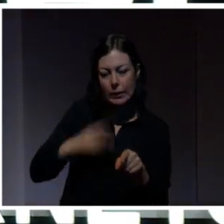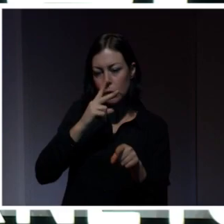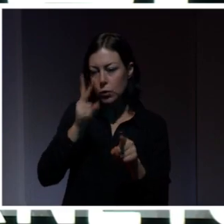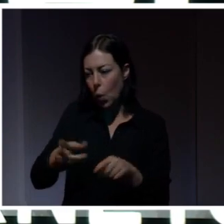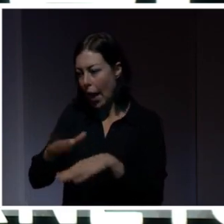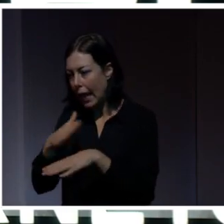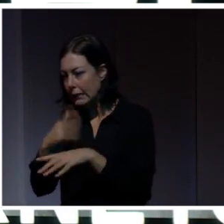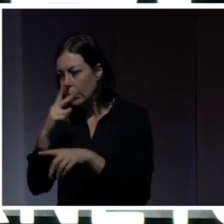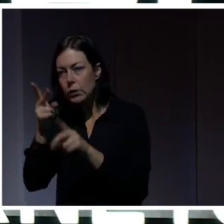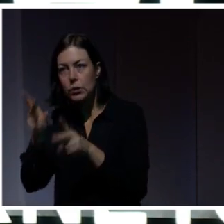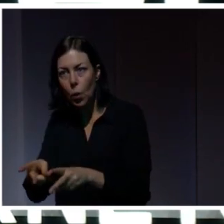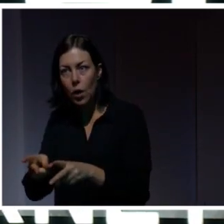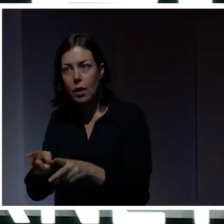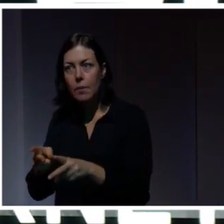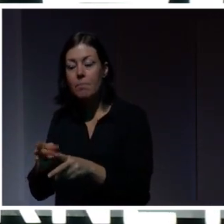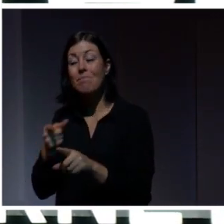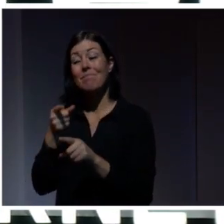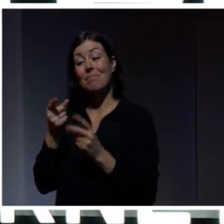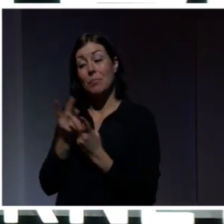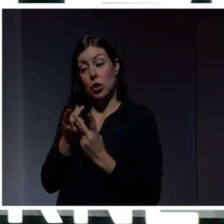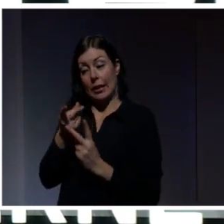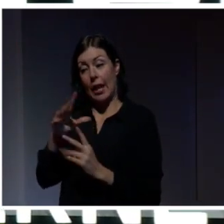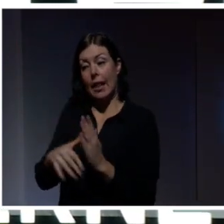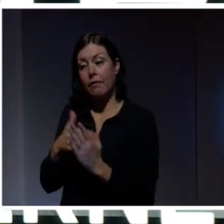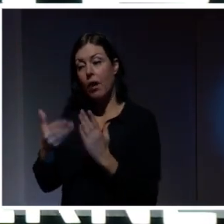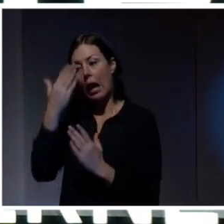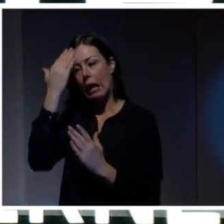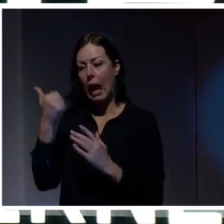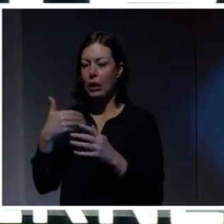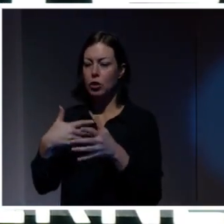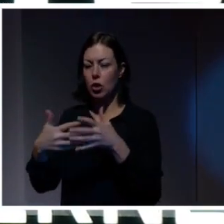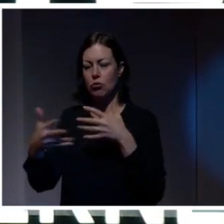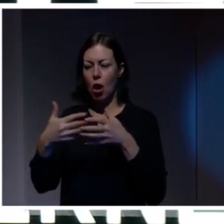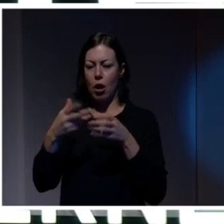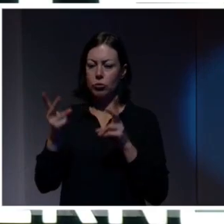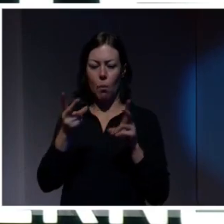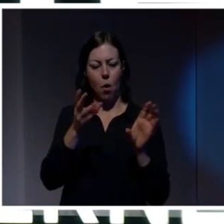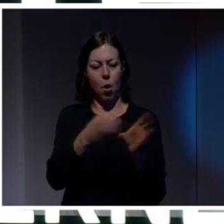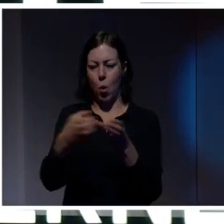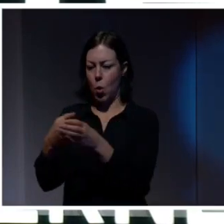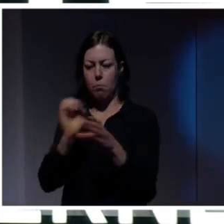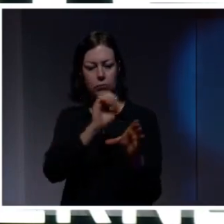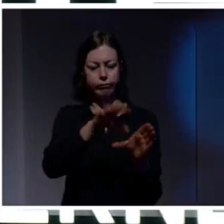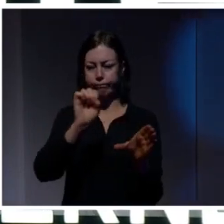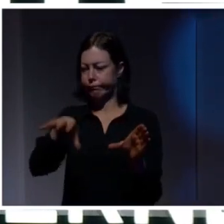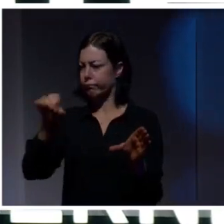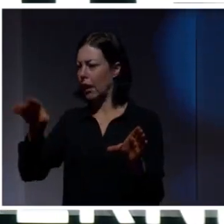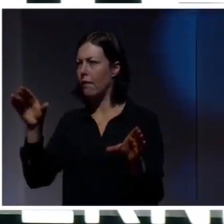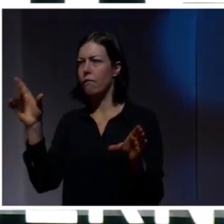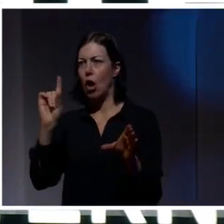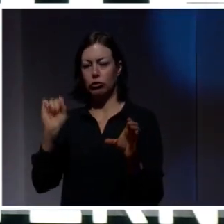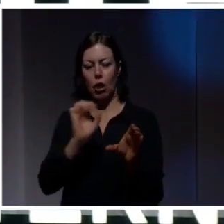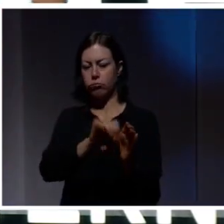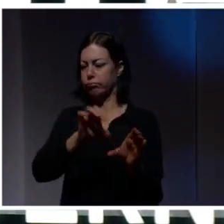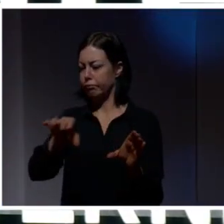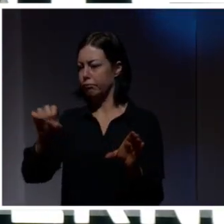features? And you can use these networks to do classification, so it can label things for you. But what's really exciting